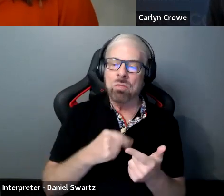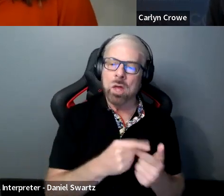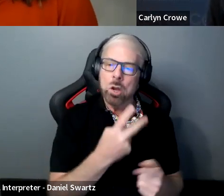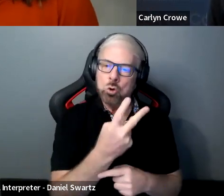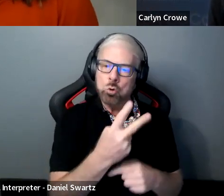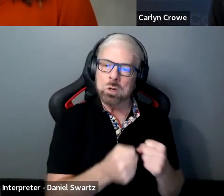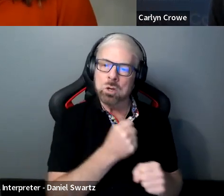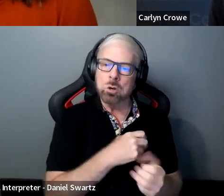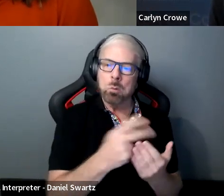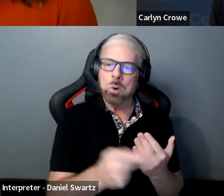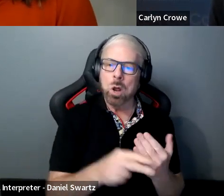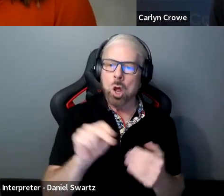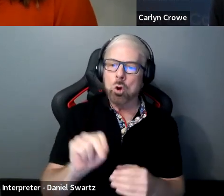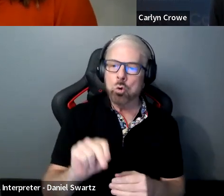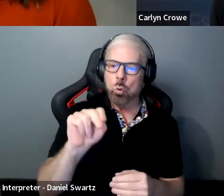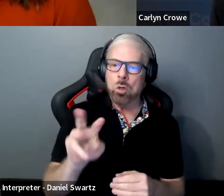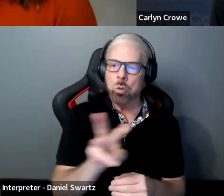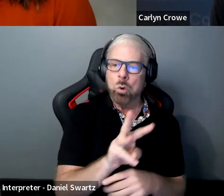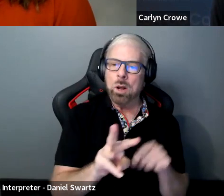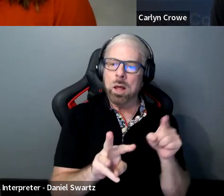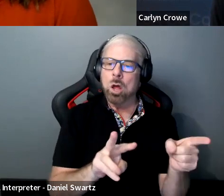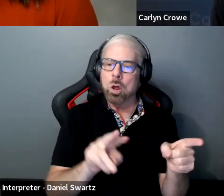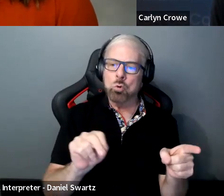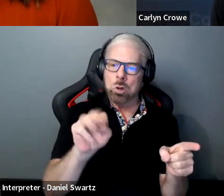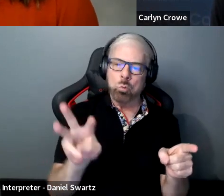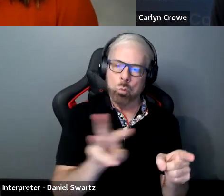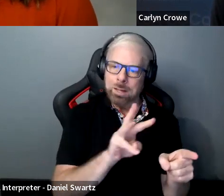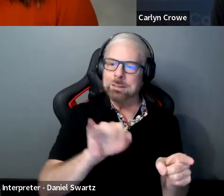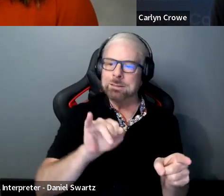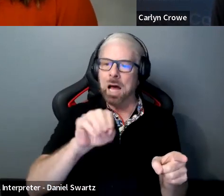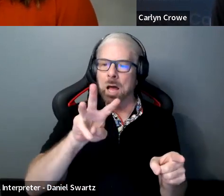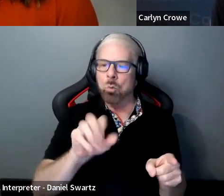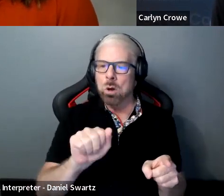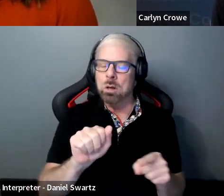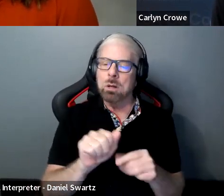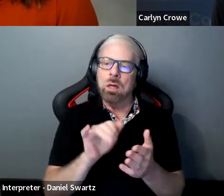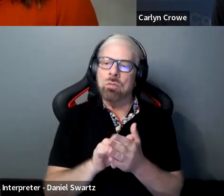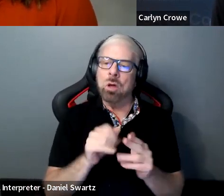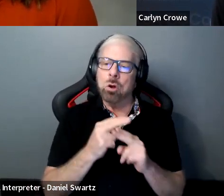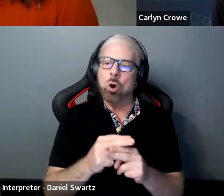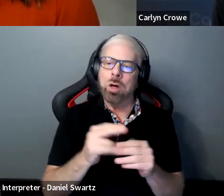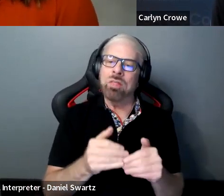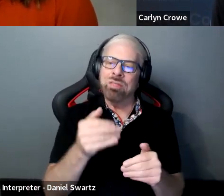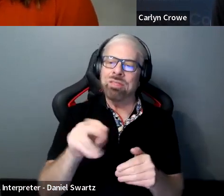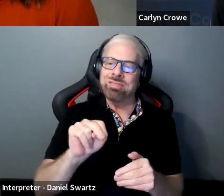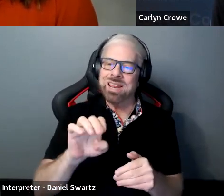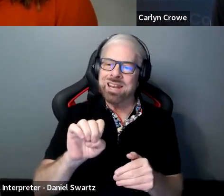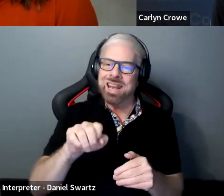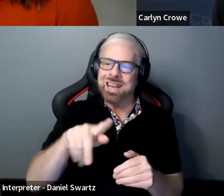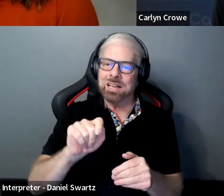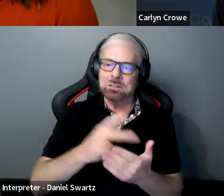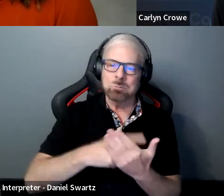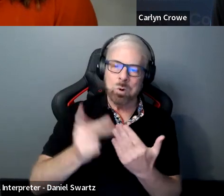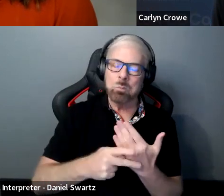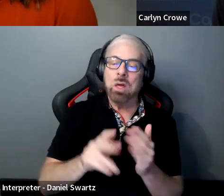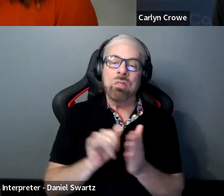at Northwestern up in Northwest Iowa called the NEXT program. And so